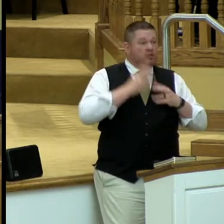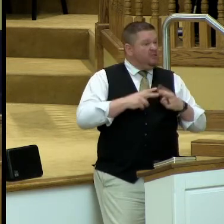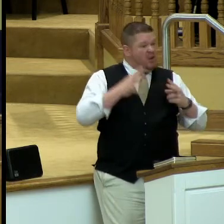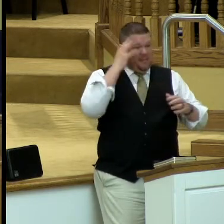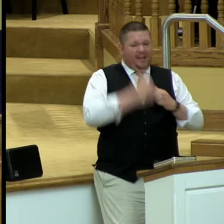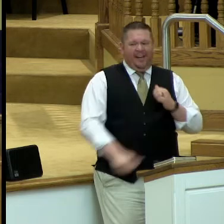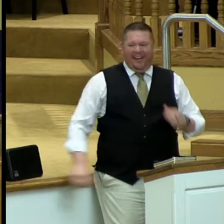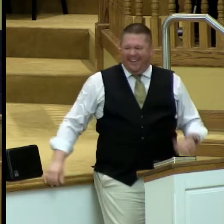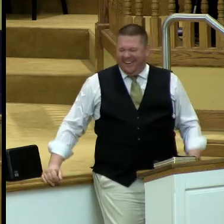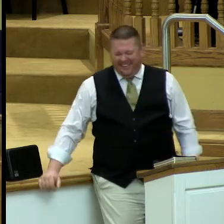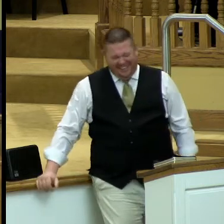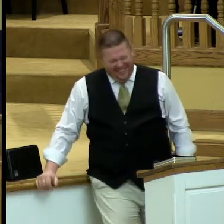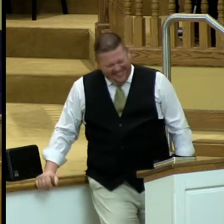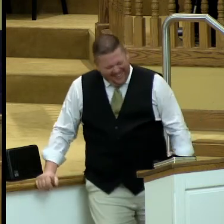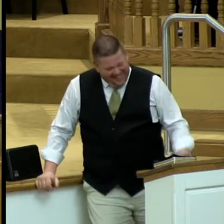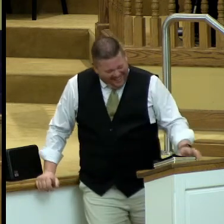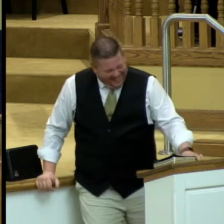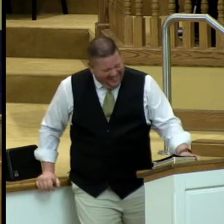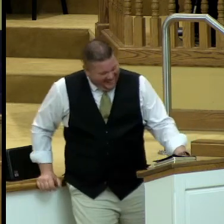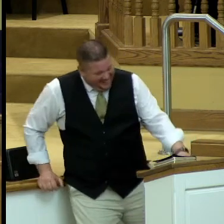Christians are really mean.